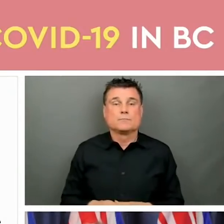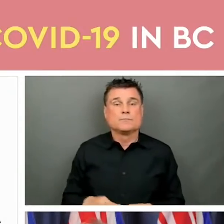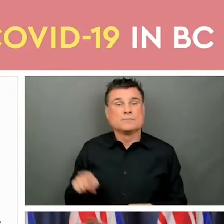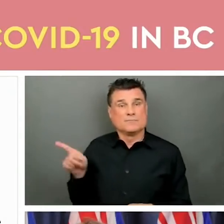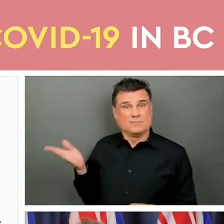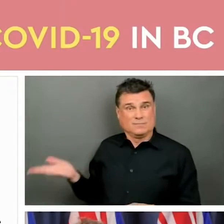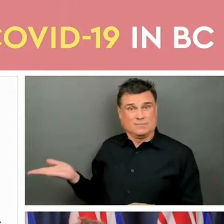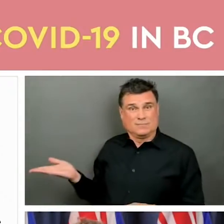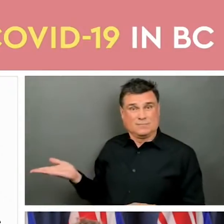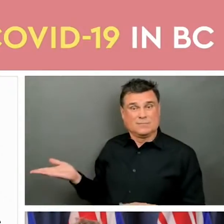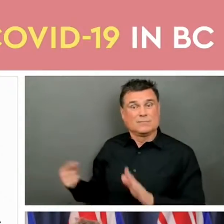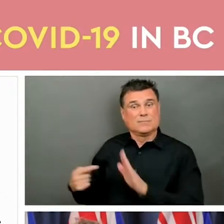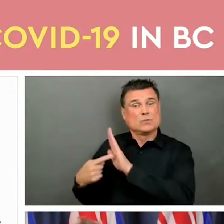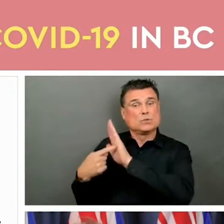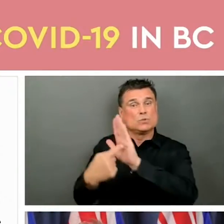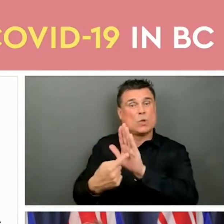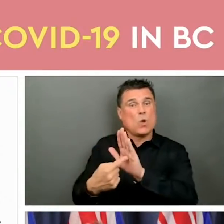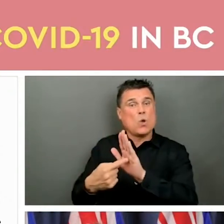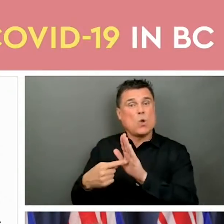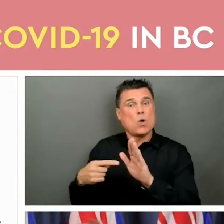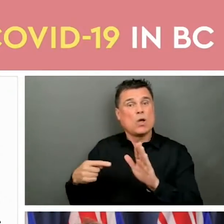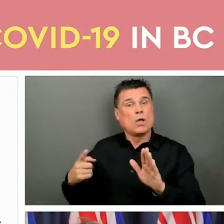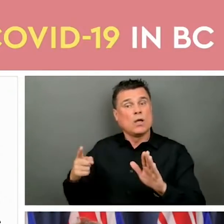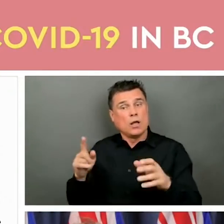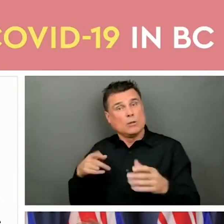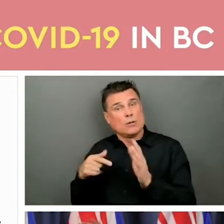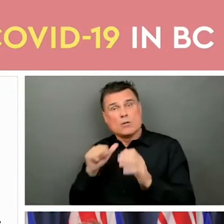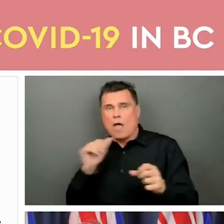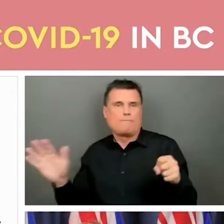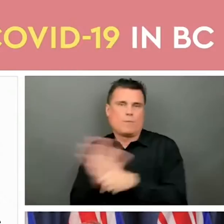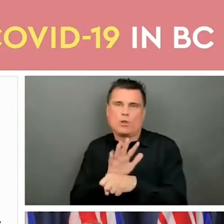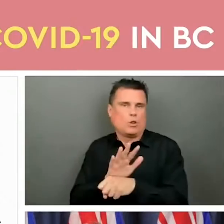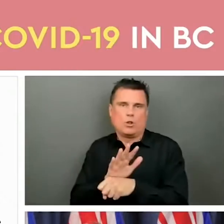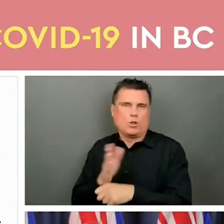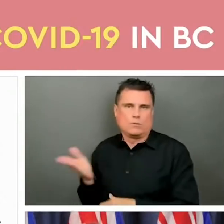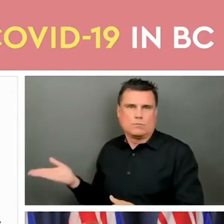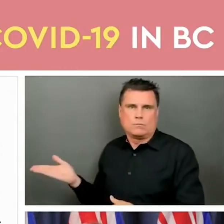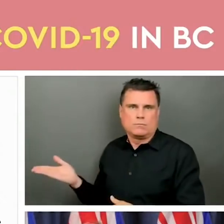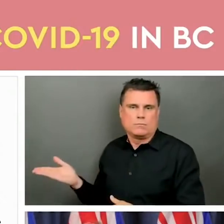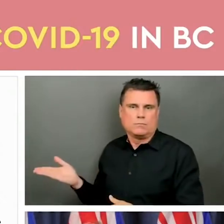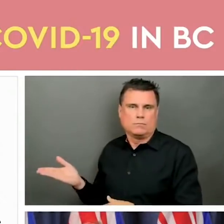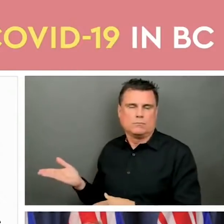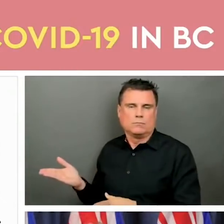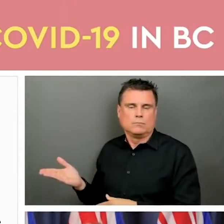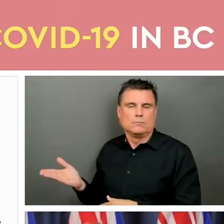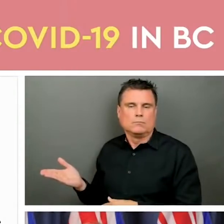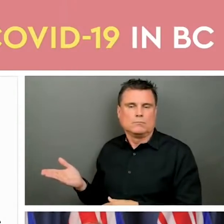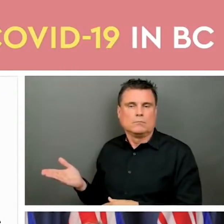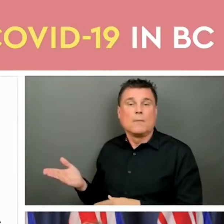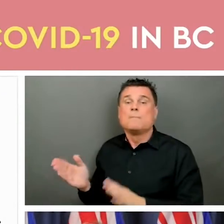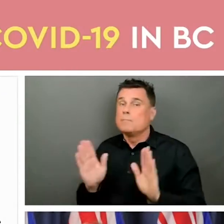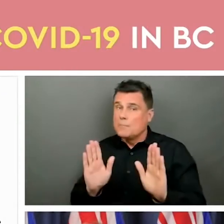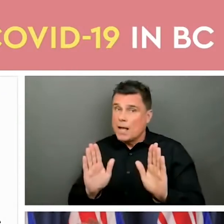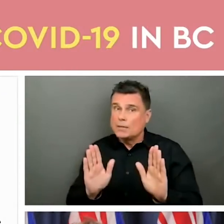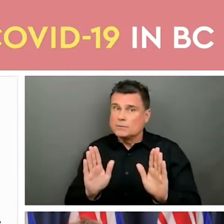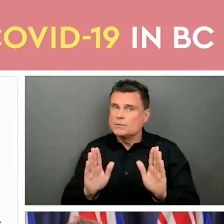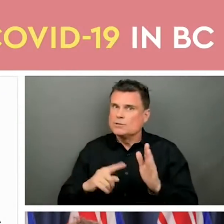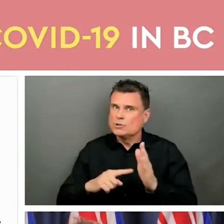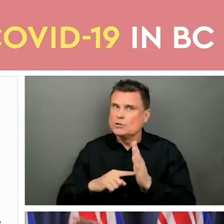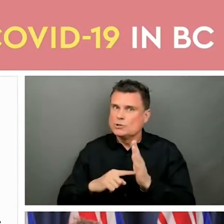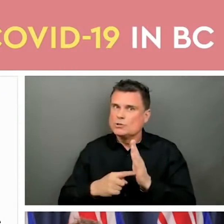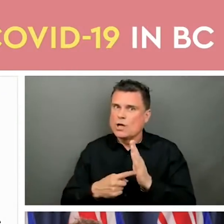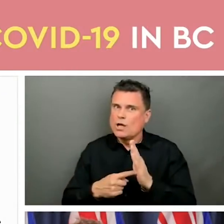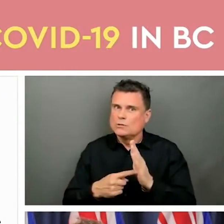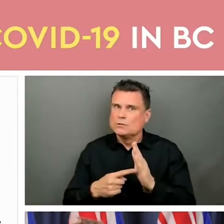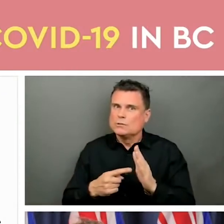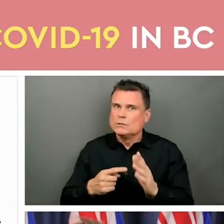significant capacity available in the system overall. But we're moving into the use of surge capacities, which will require